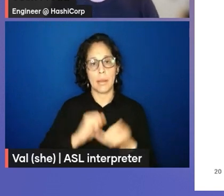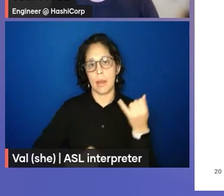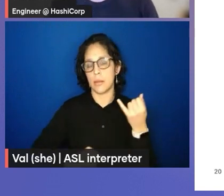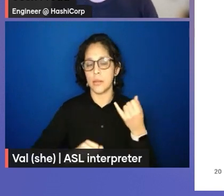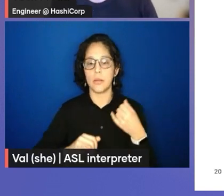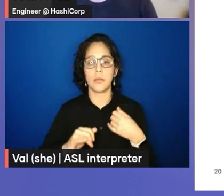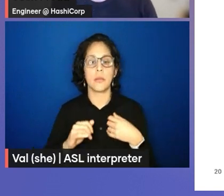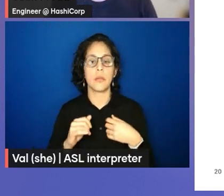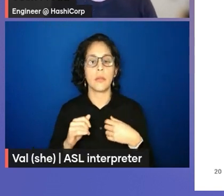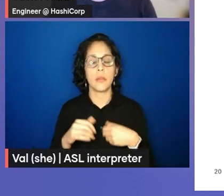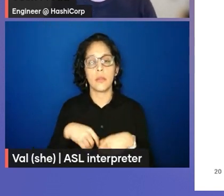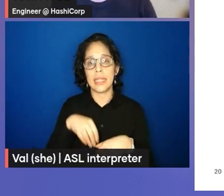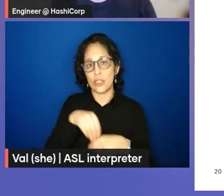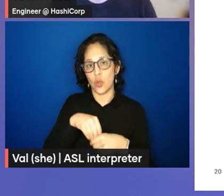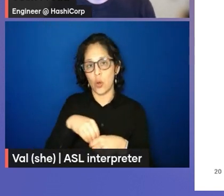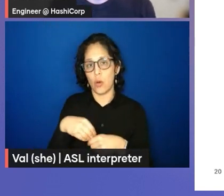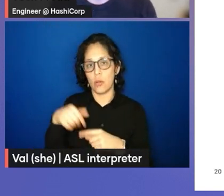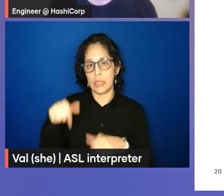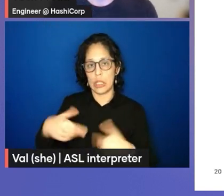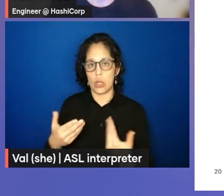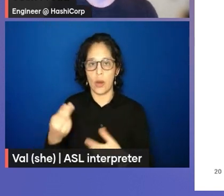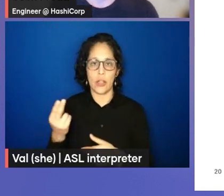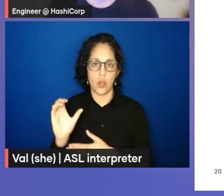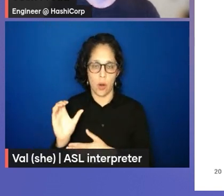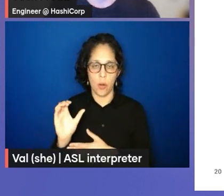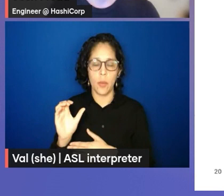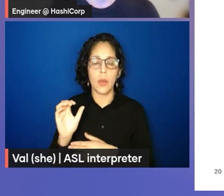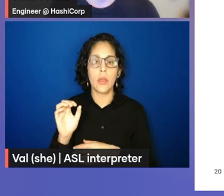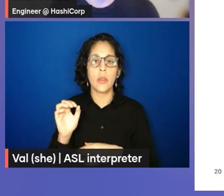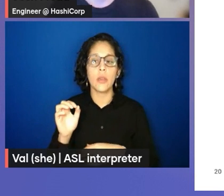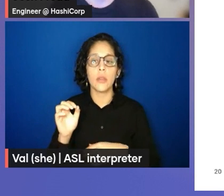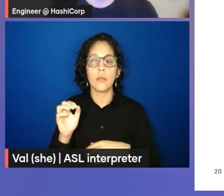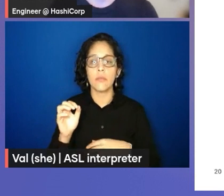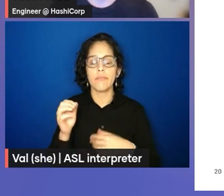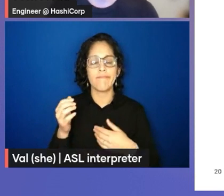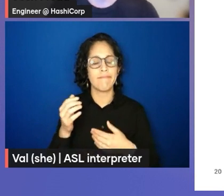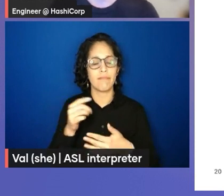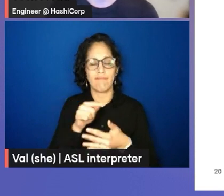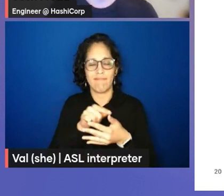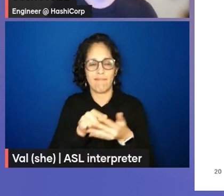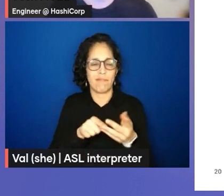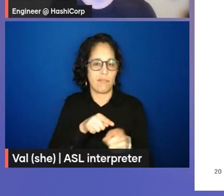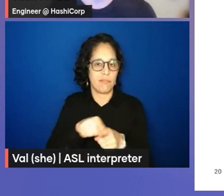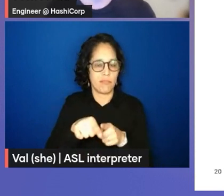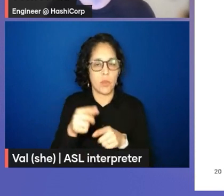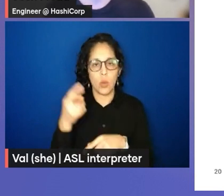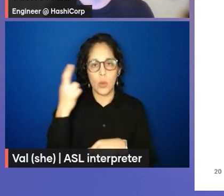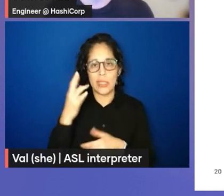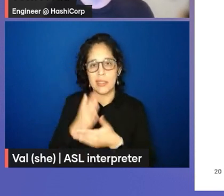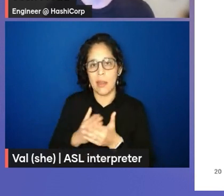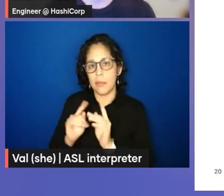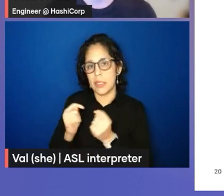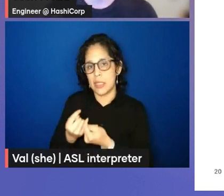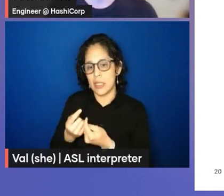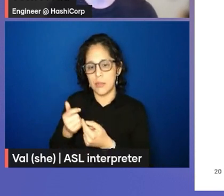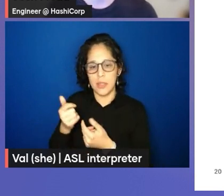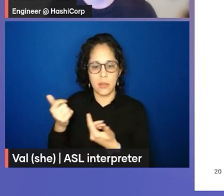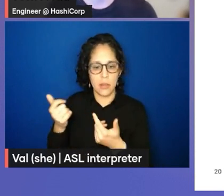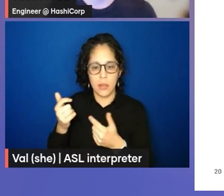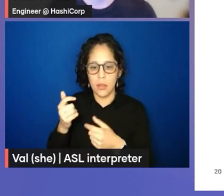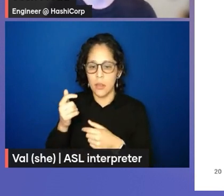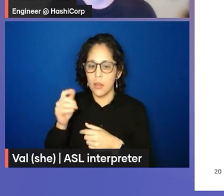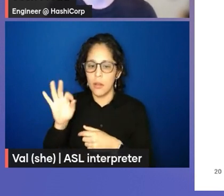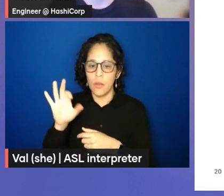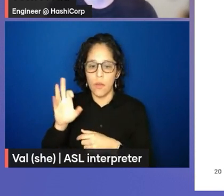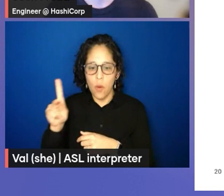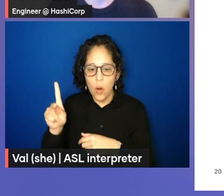for internally at HashiCorp, so for certain reasons, some teams have forked, say, the RFC